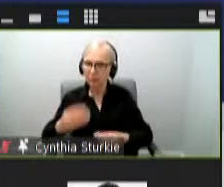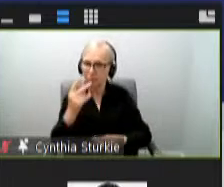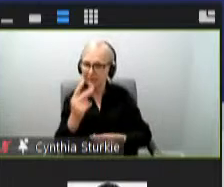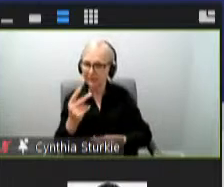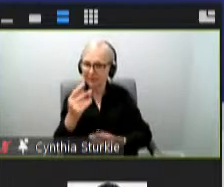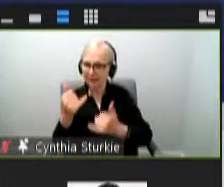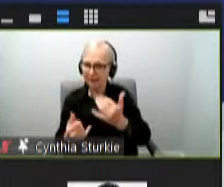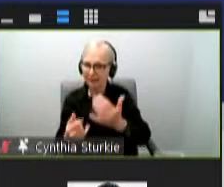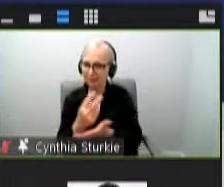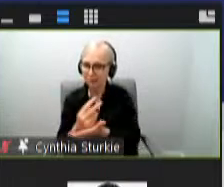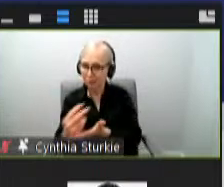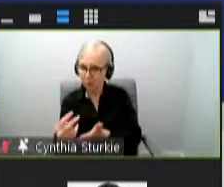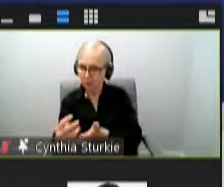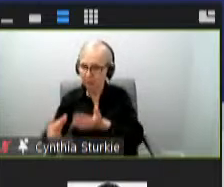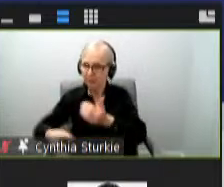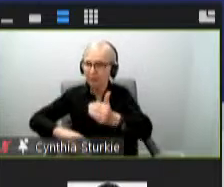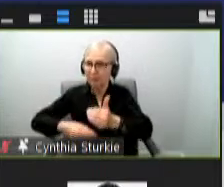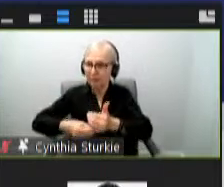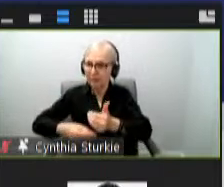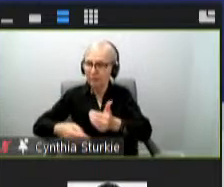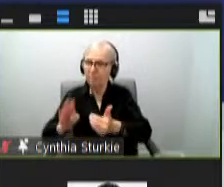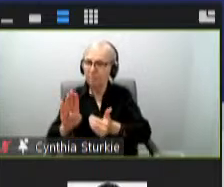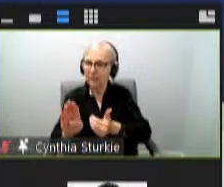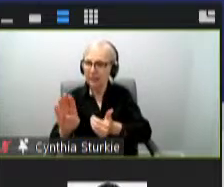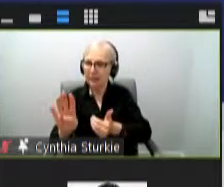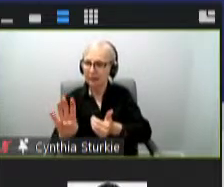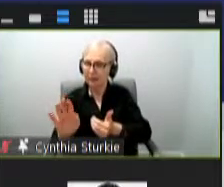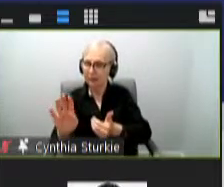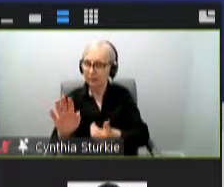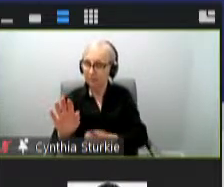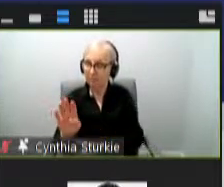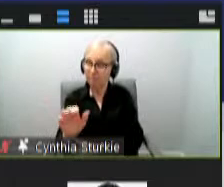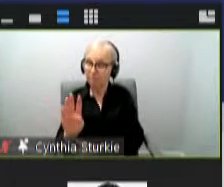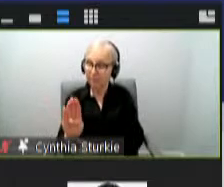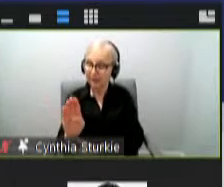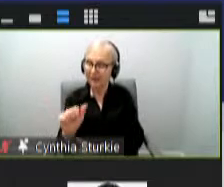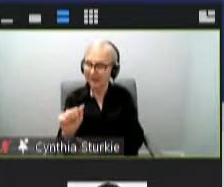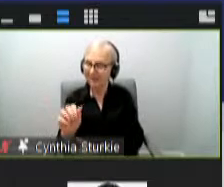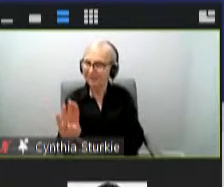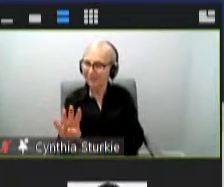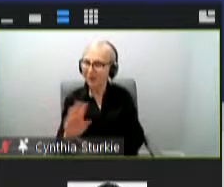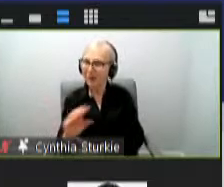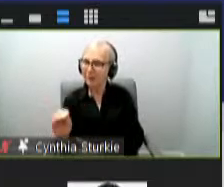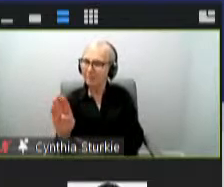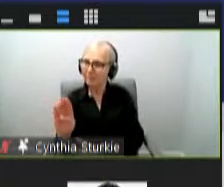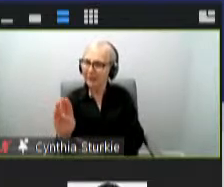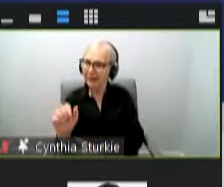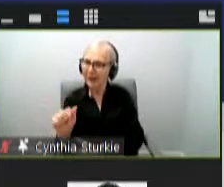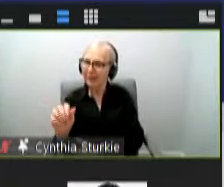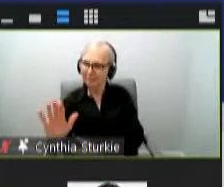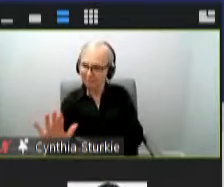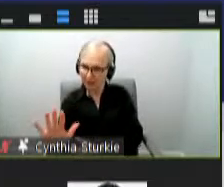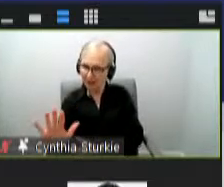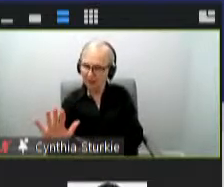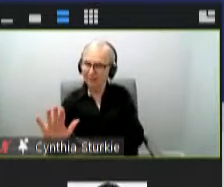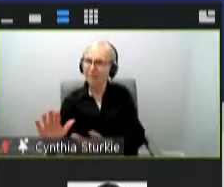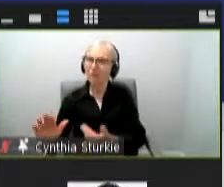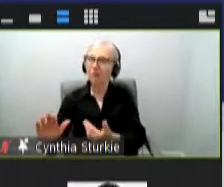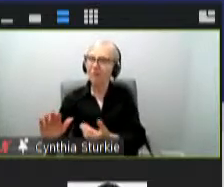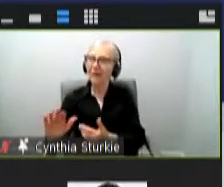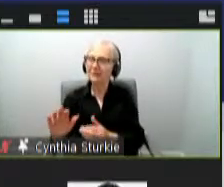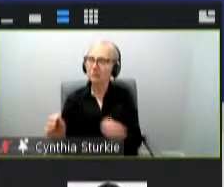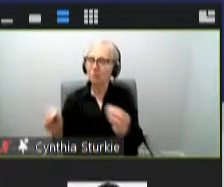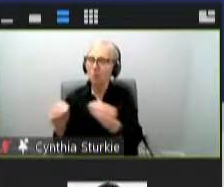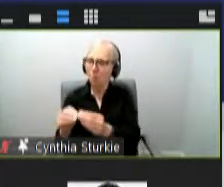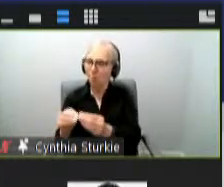2 weeks, we have seen the addition of BA4 and BA5. Again, those are the subvariants that have been circulating more widely in South Africa